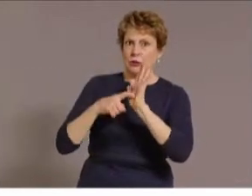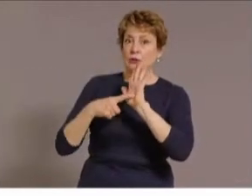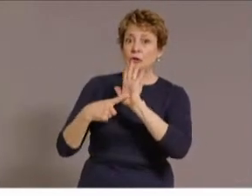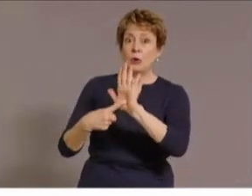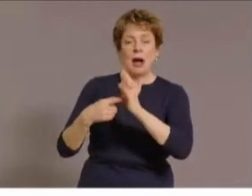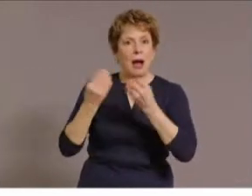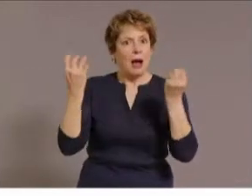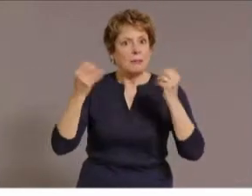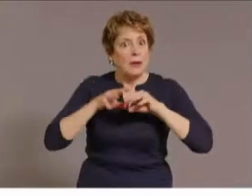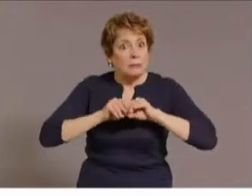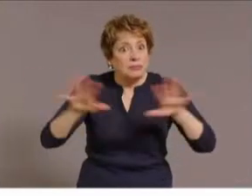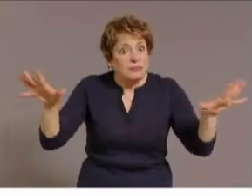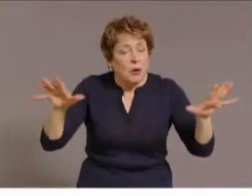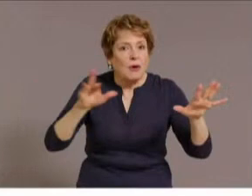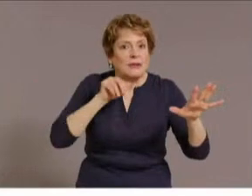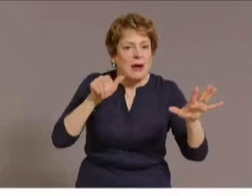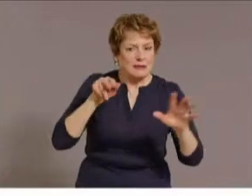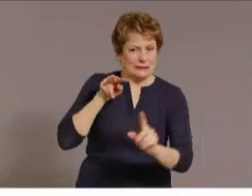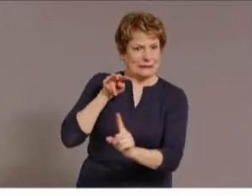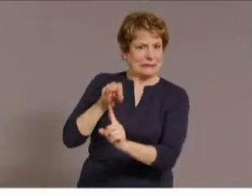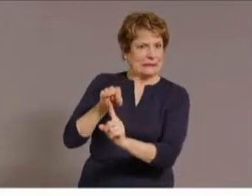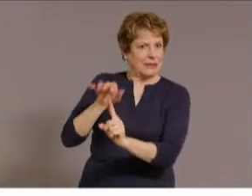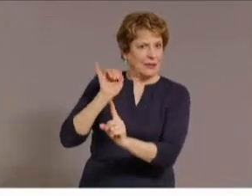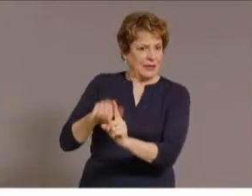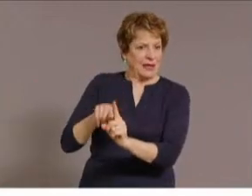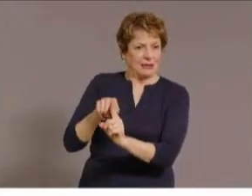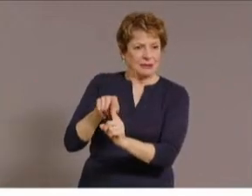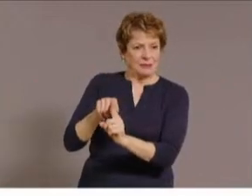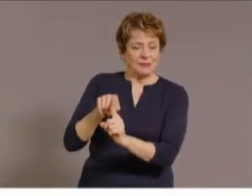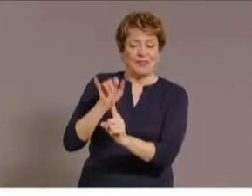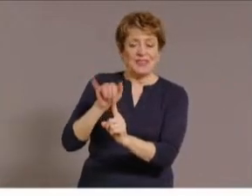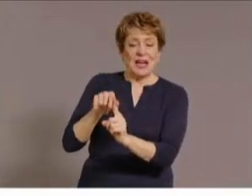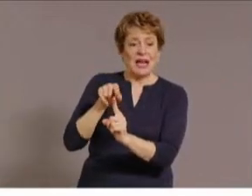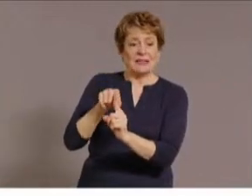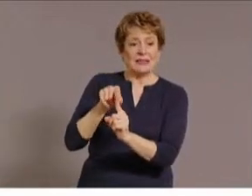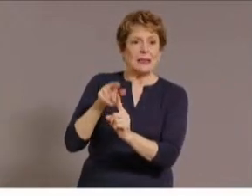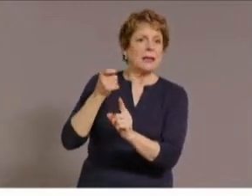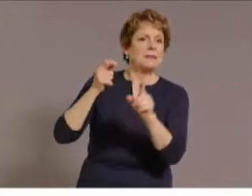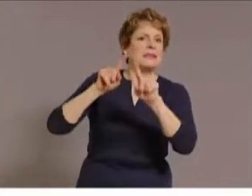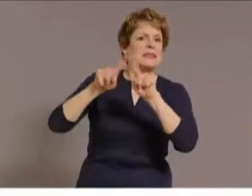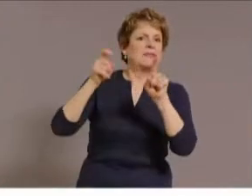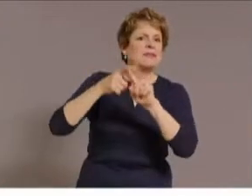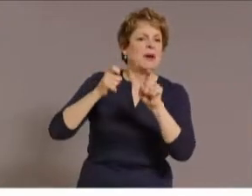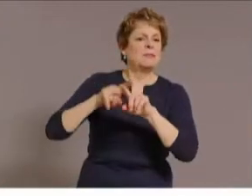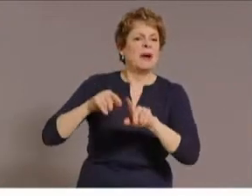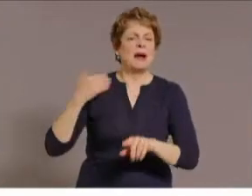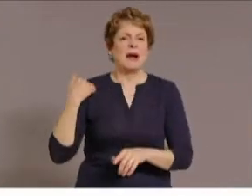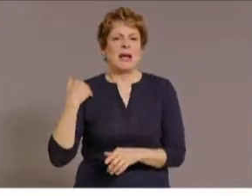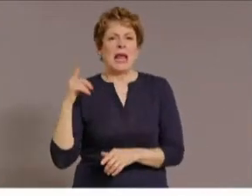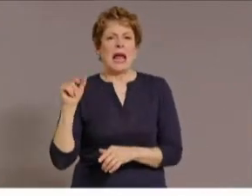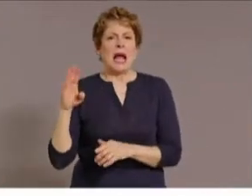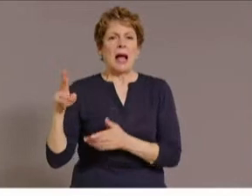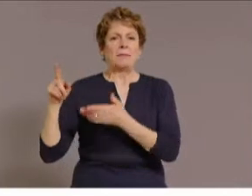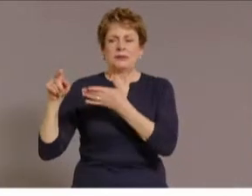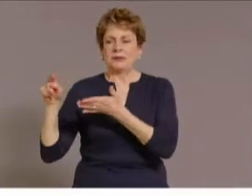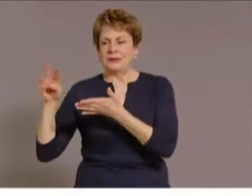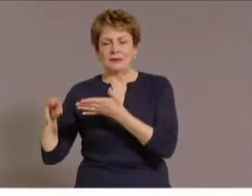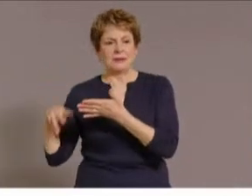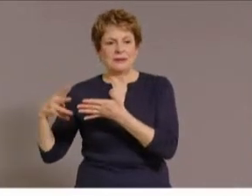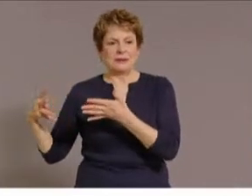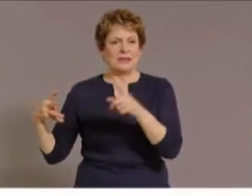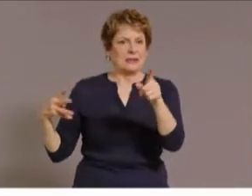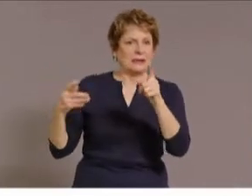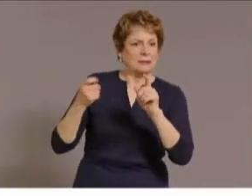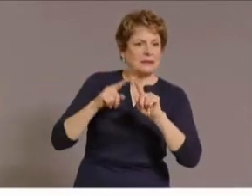when you go to our laboratory services page on our dashboard. What you can see here is this